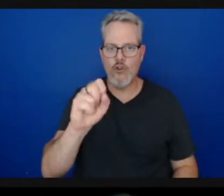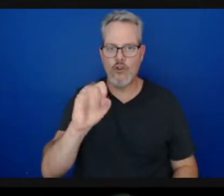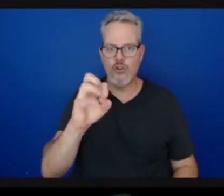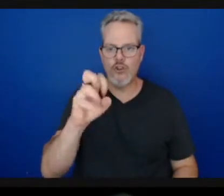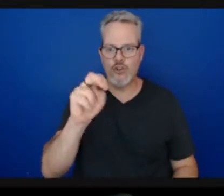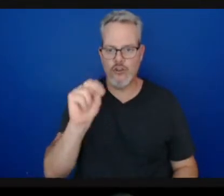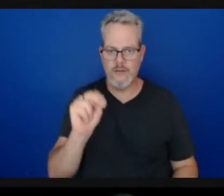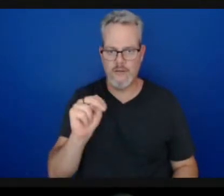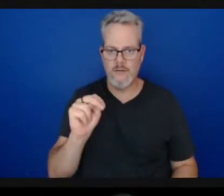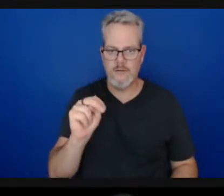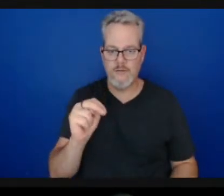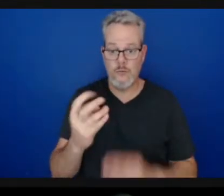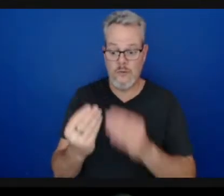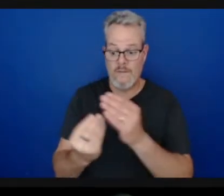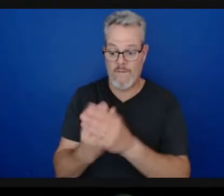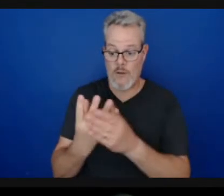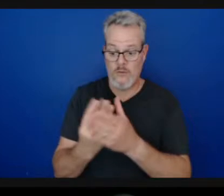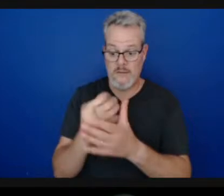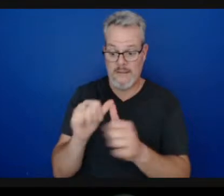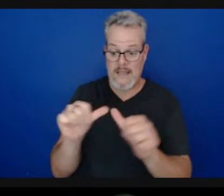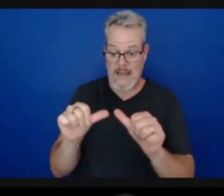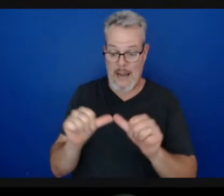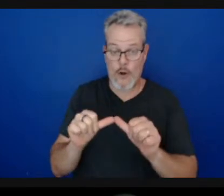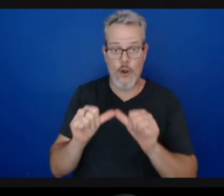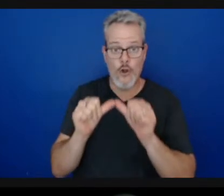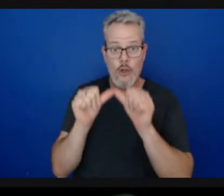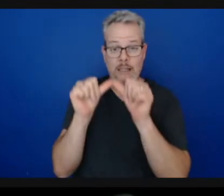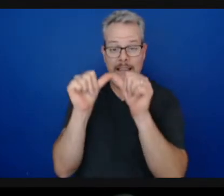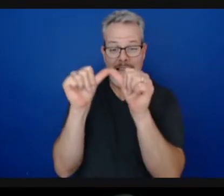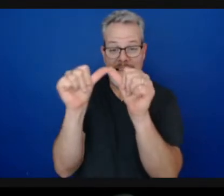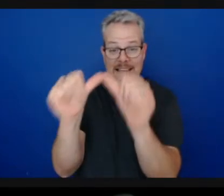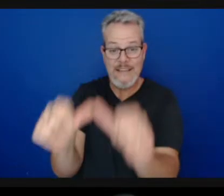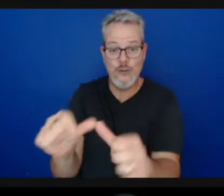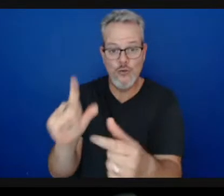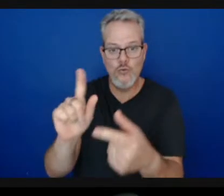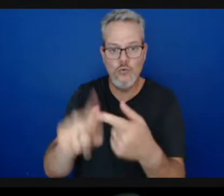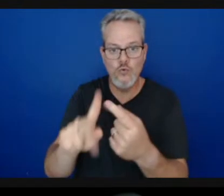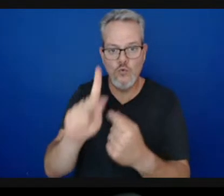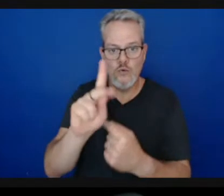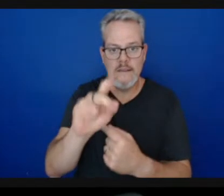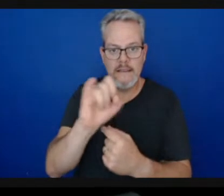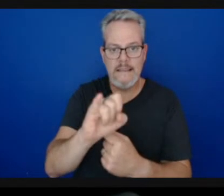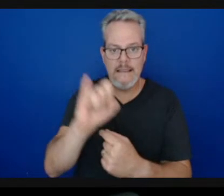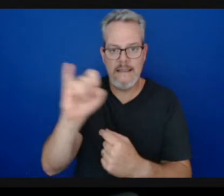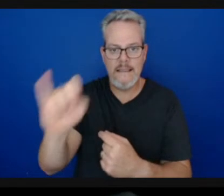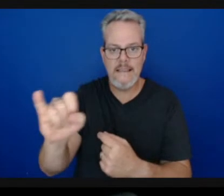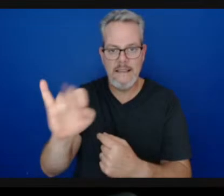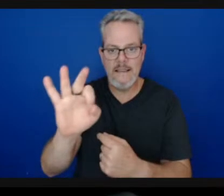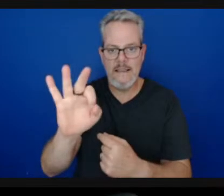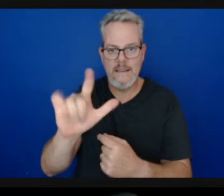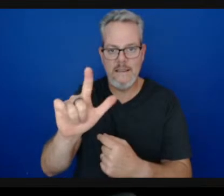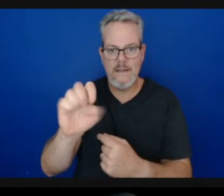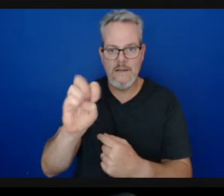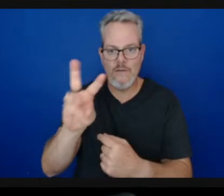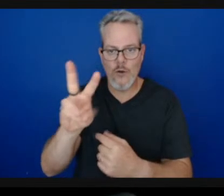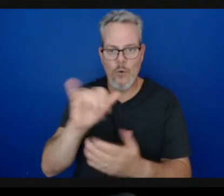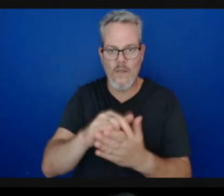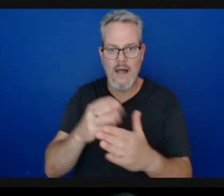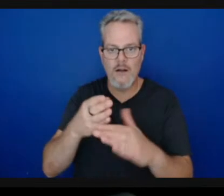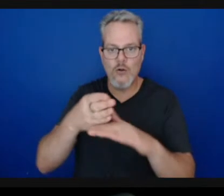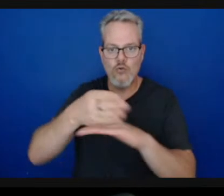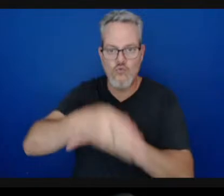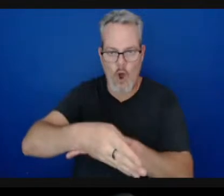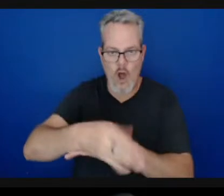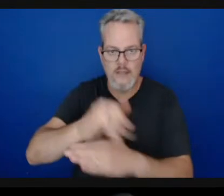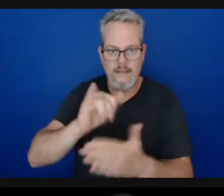So the fountains in this area continued and coalesced into the Ki'i flow. That's the one that crossed the Kalapana Road just north